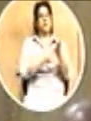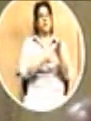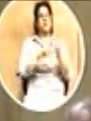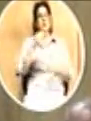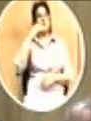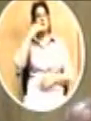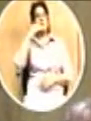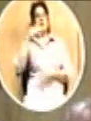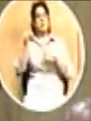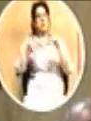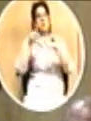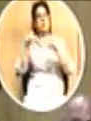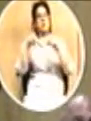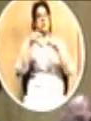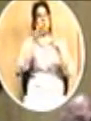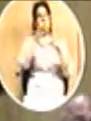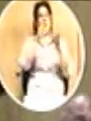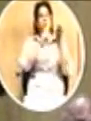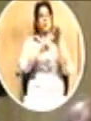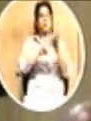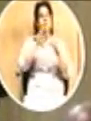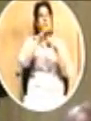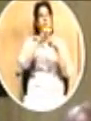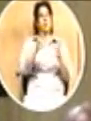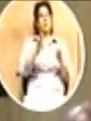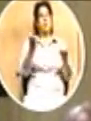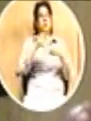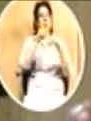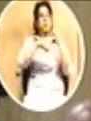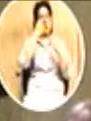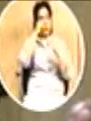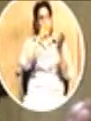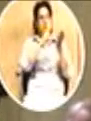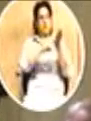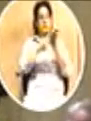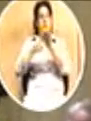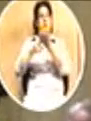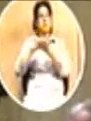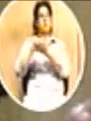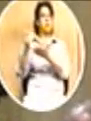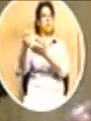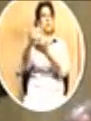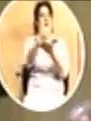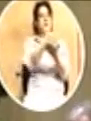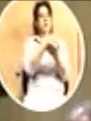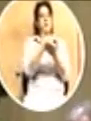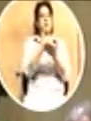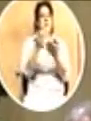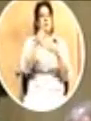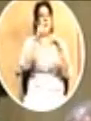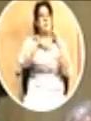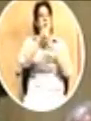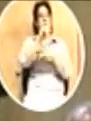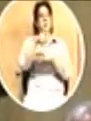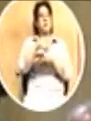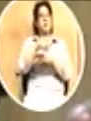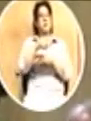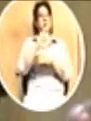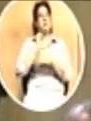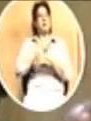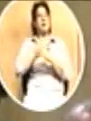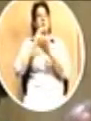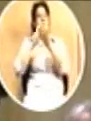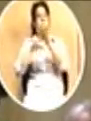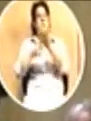you, citizens and registered voters of El Paso, for the signatures gathered in El Paso, Texas, on our